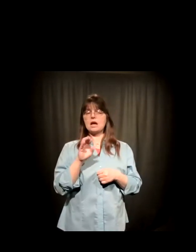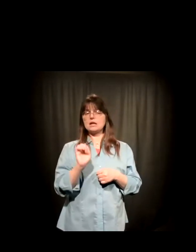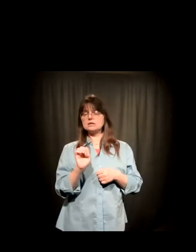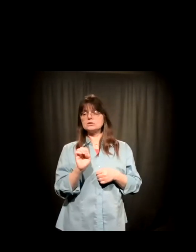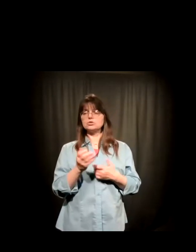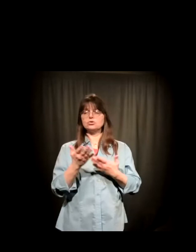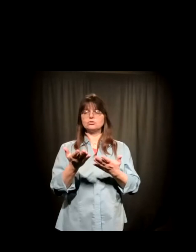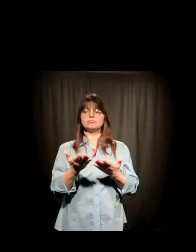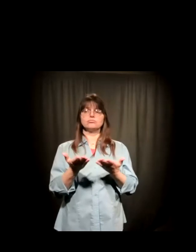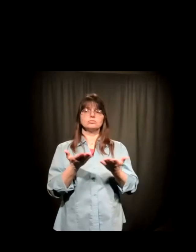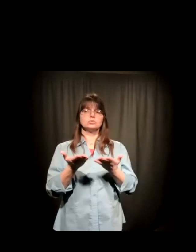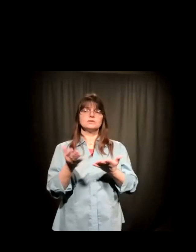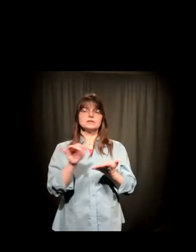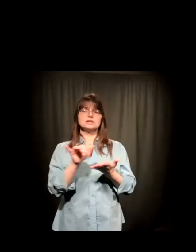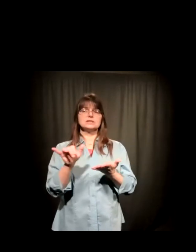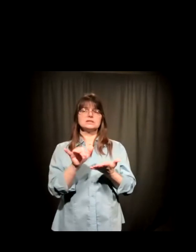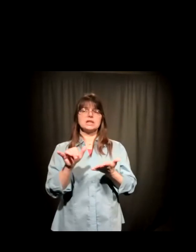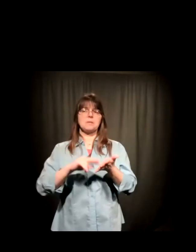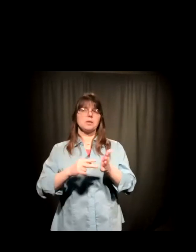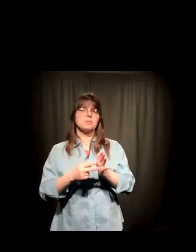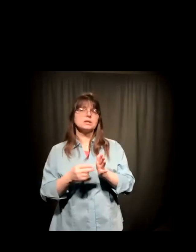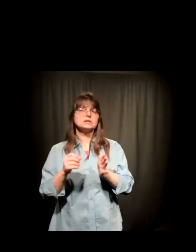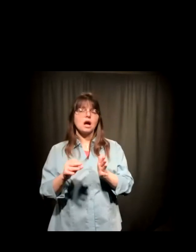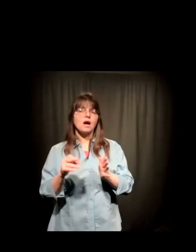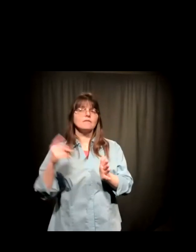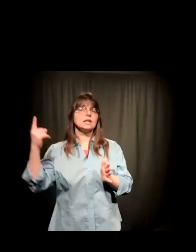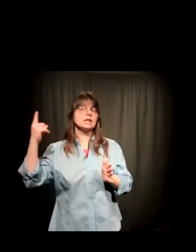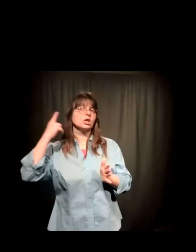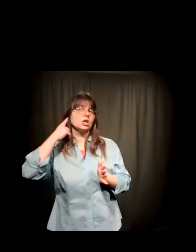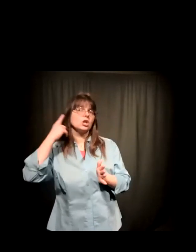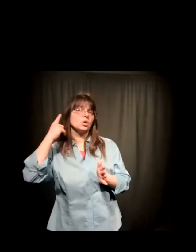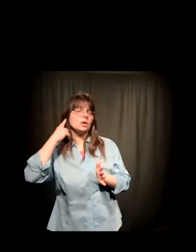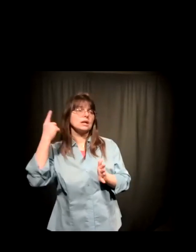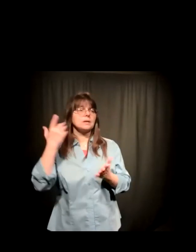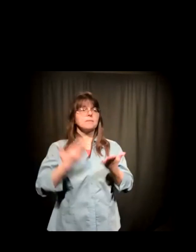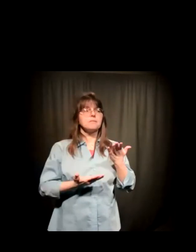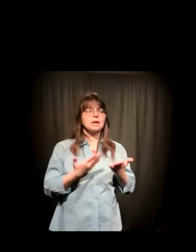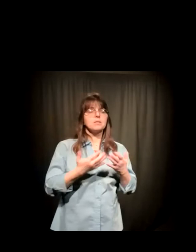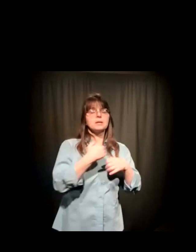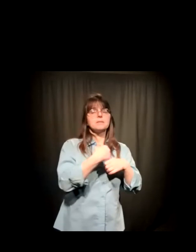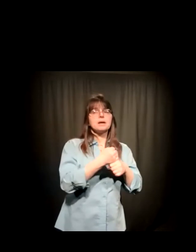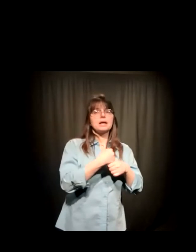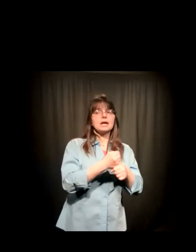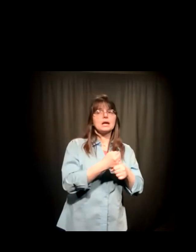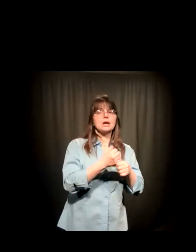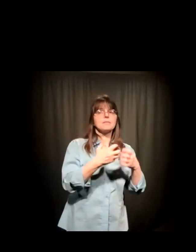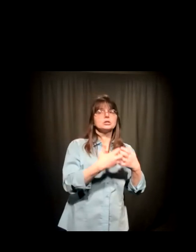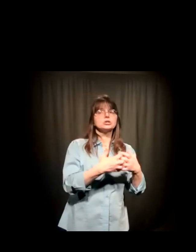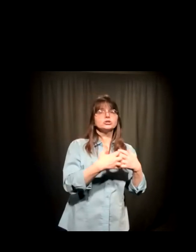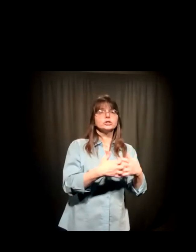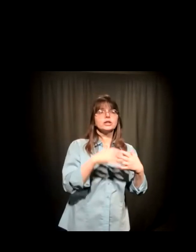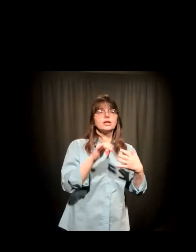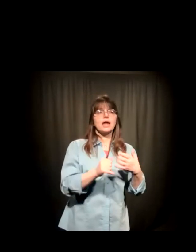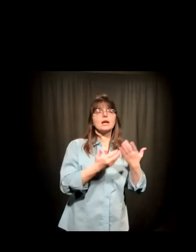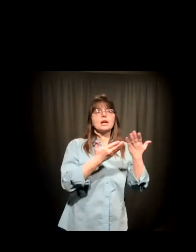of understanding the speech of another. He thought he could make a machine, something that could allow